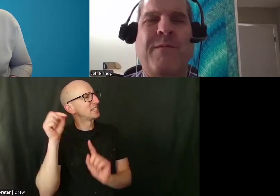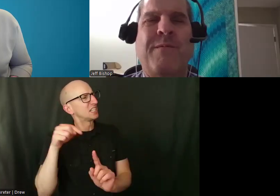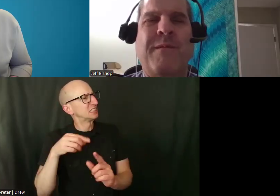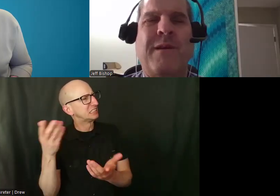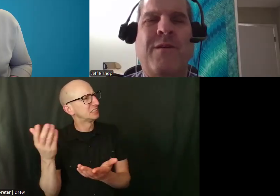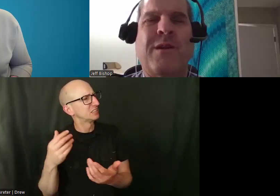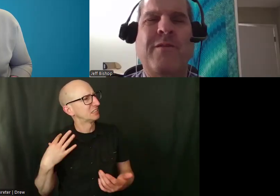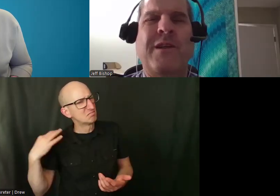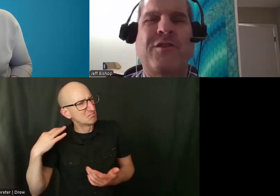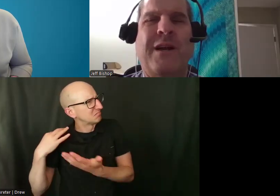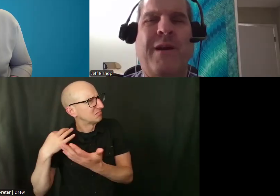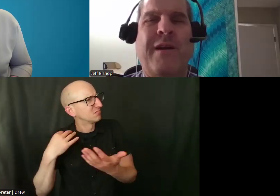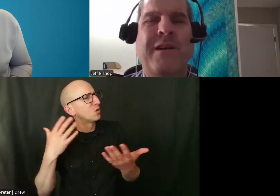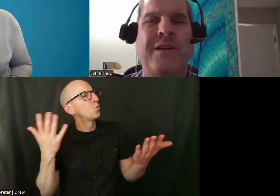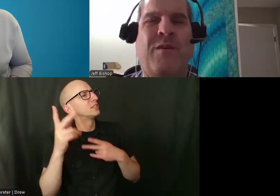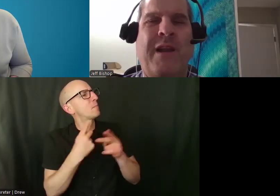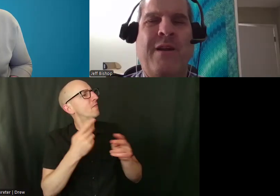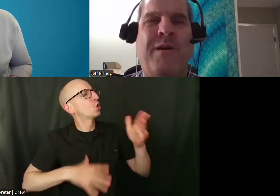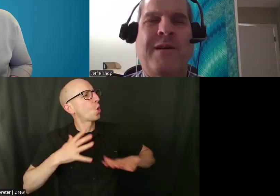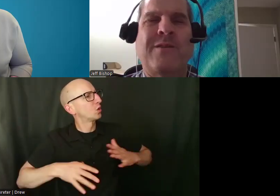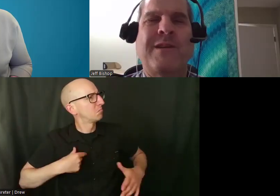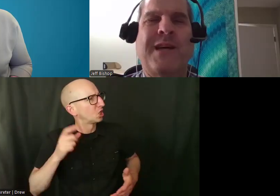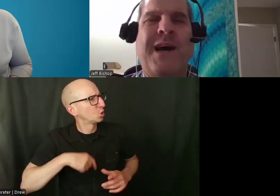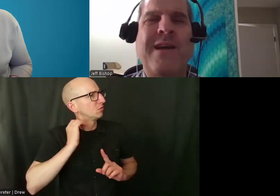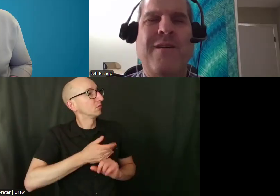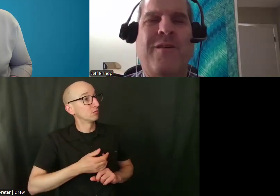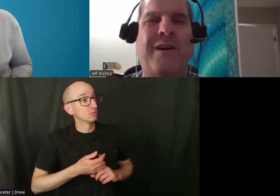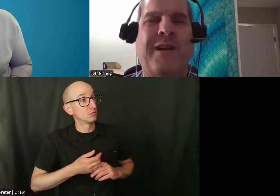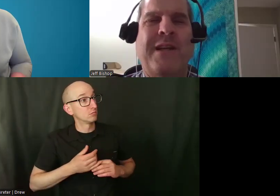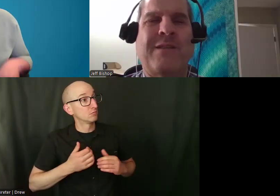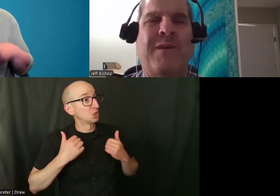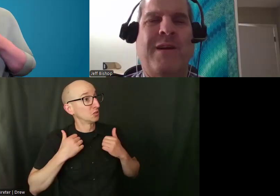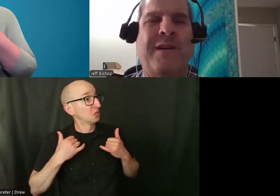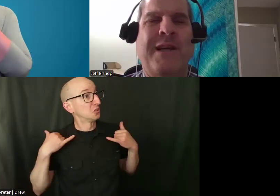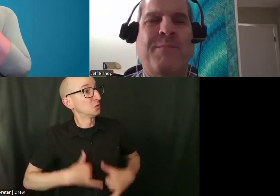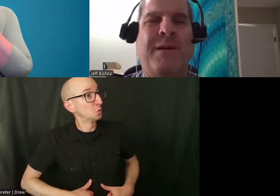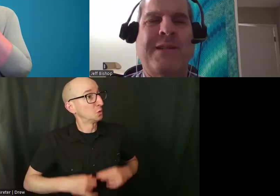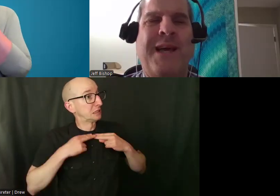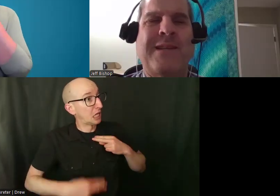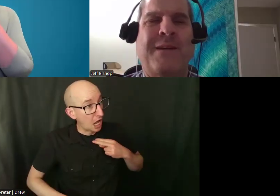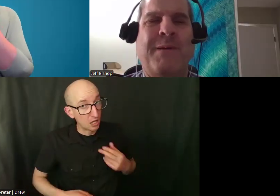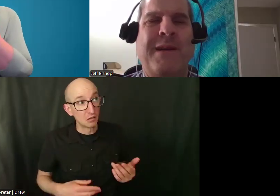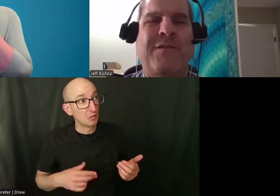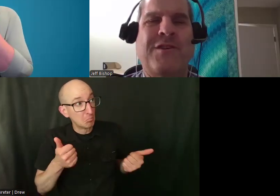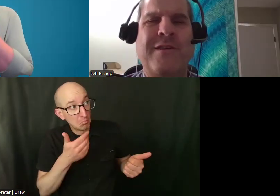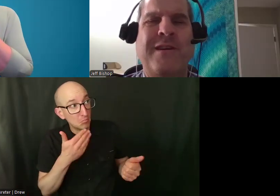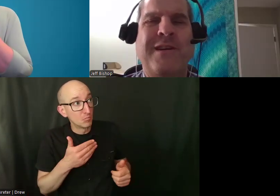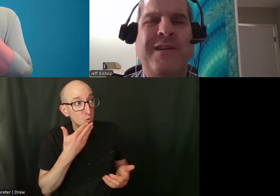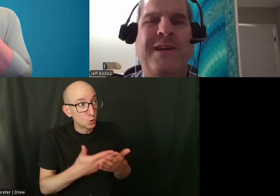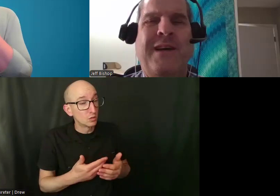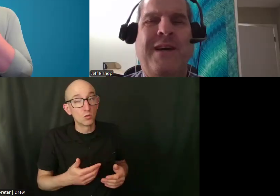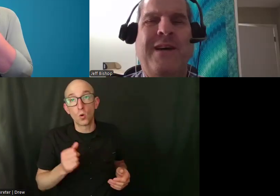of clothing should I wear? Do I need to wear a suit and tie, or can I just wear a nice pair of slacks and a button-down